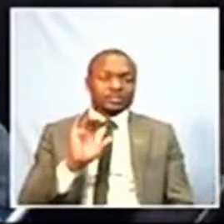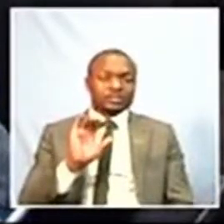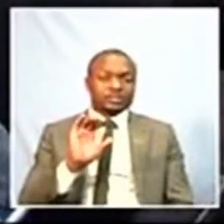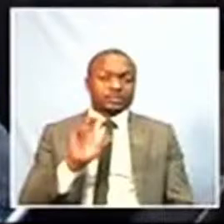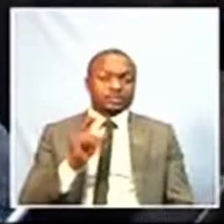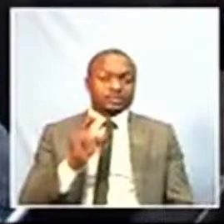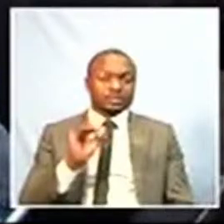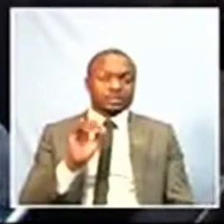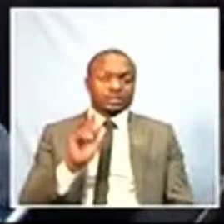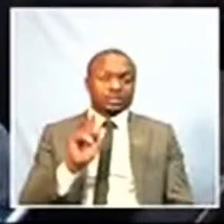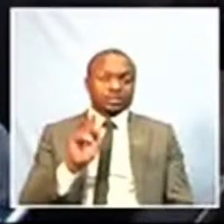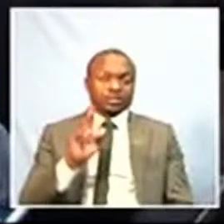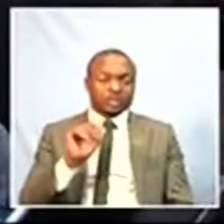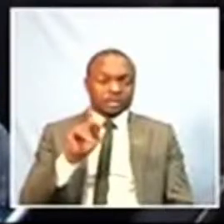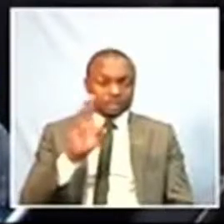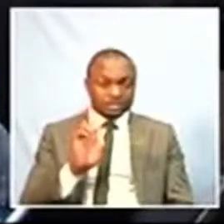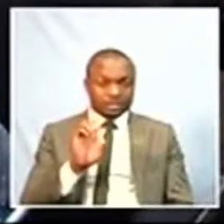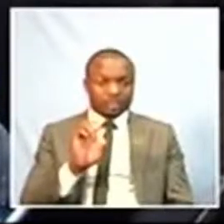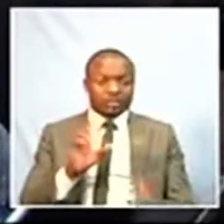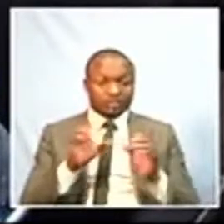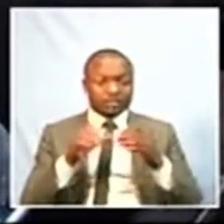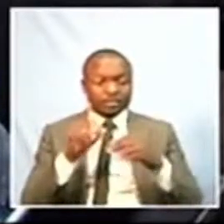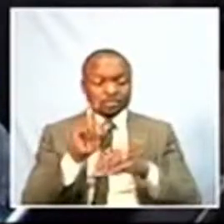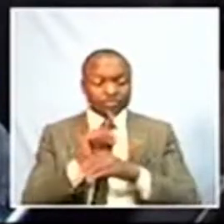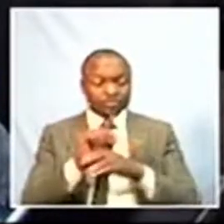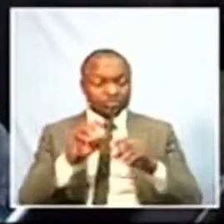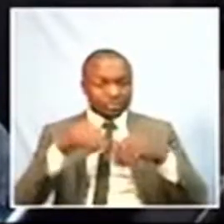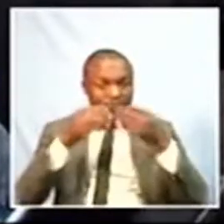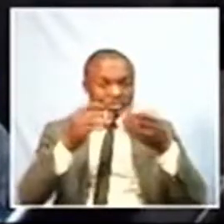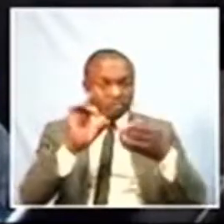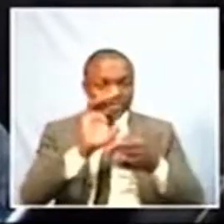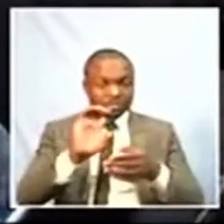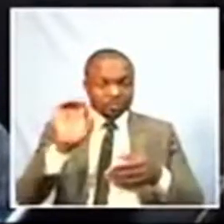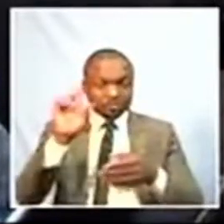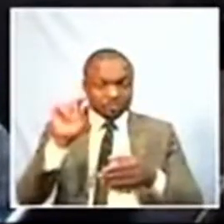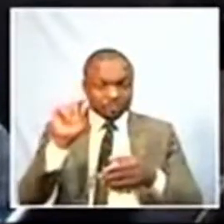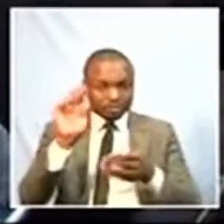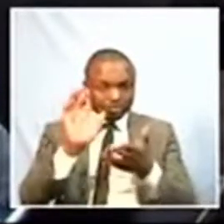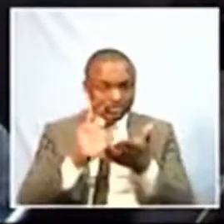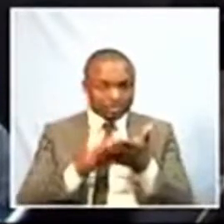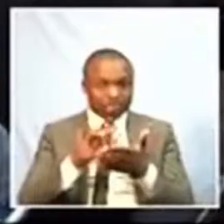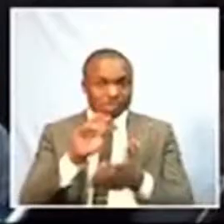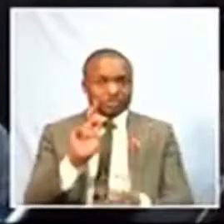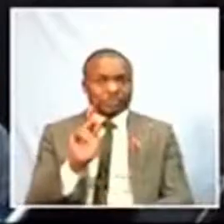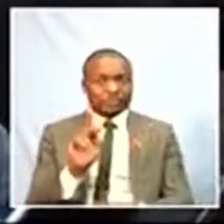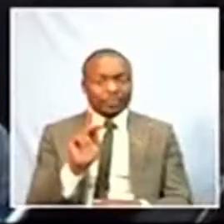Community School. So this project is awarded at 820,000 kwacha